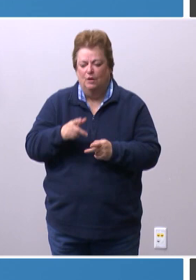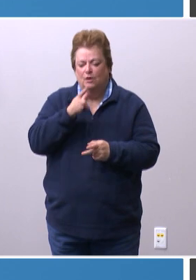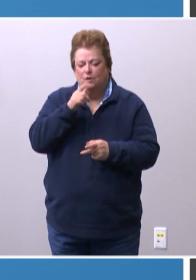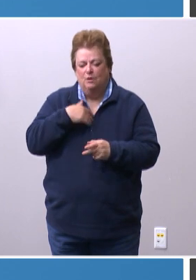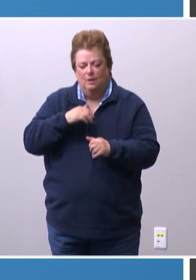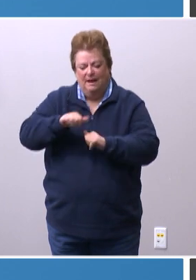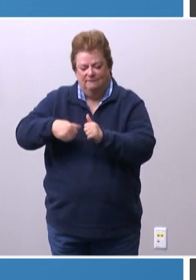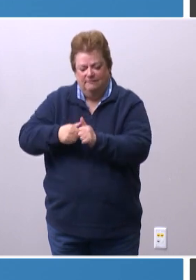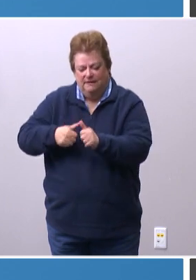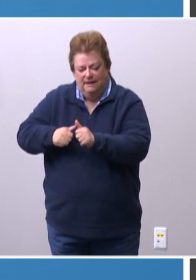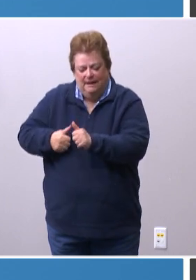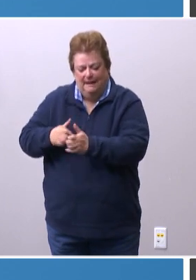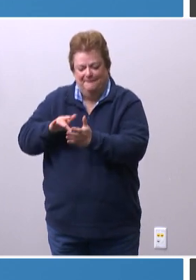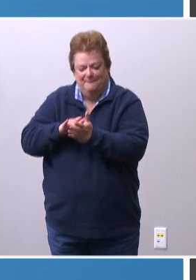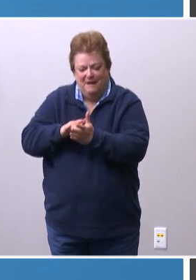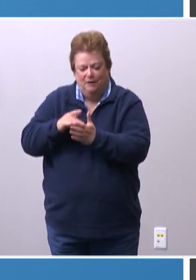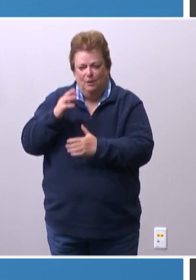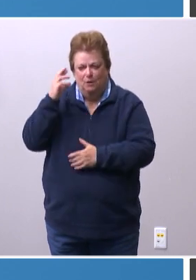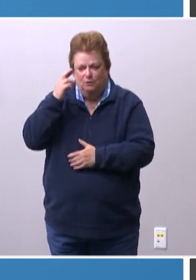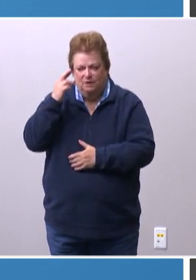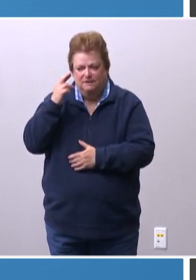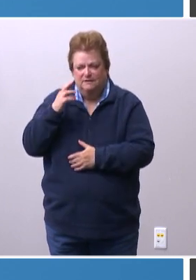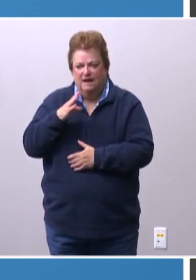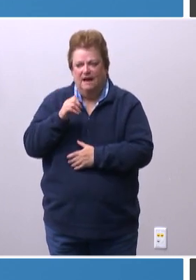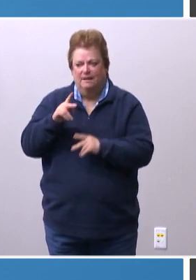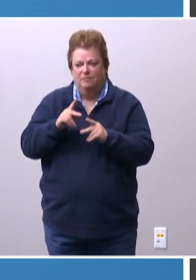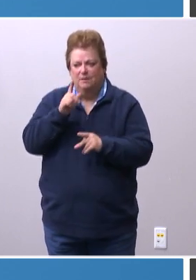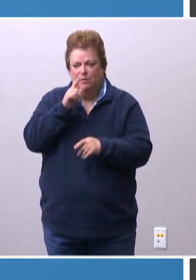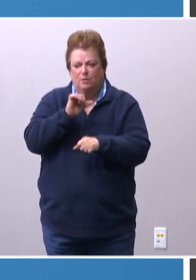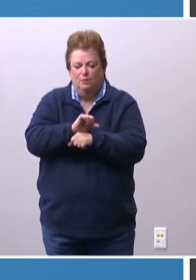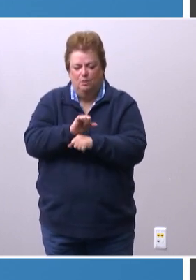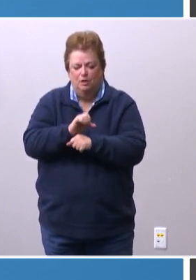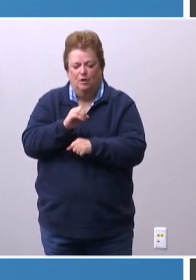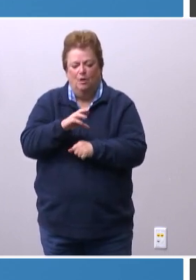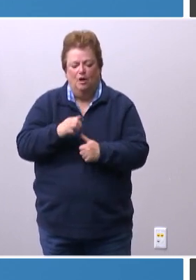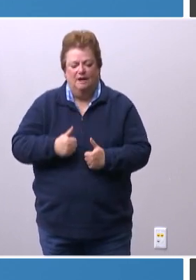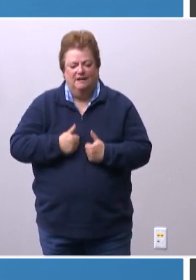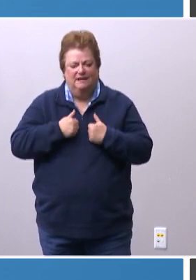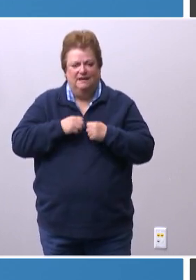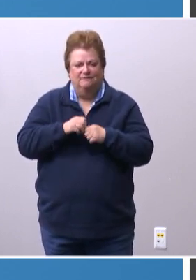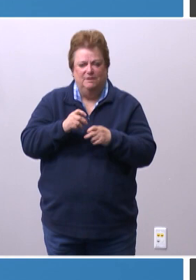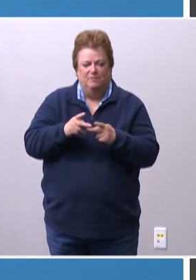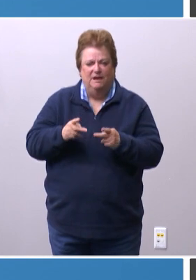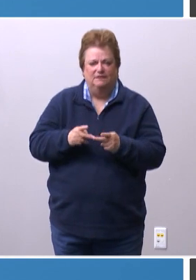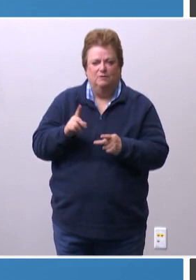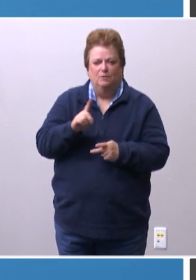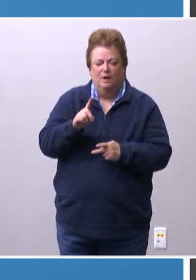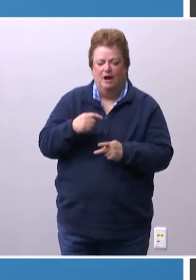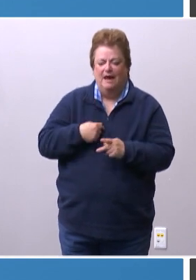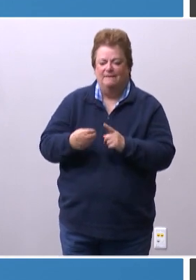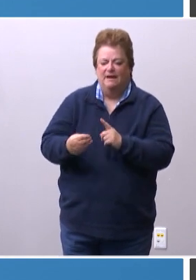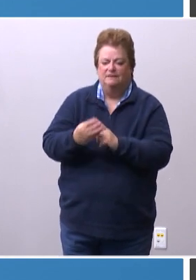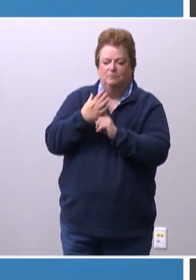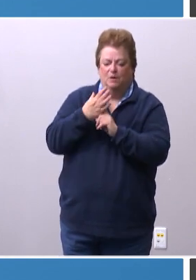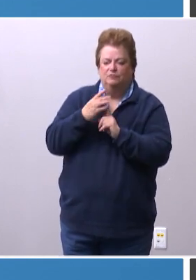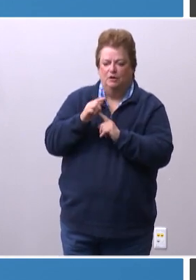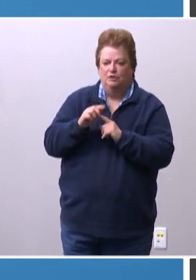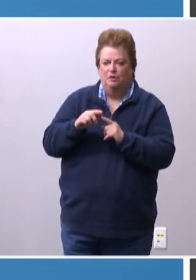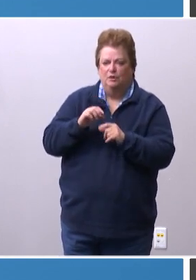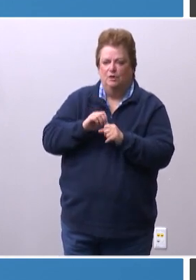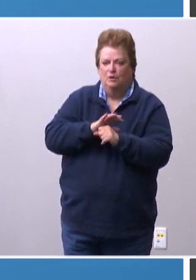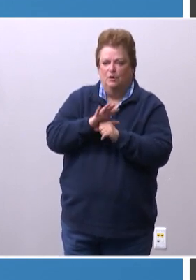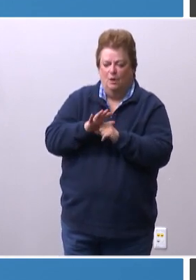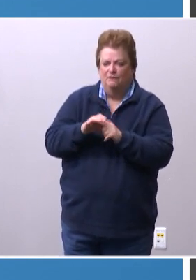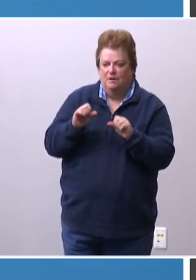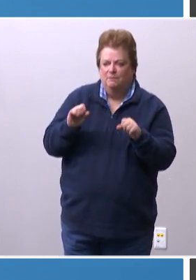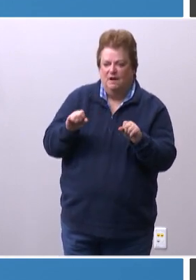severe outcomes from COVID-19, people who work or live in settings where they have increased exposure to COVID-19